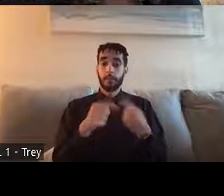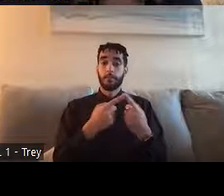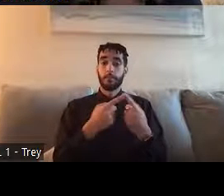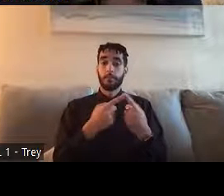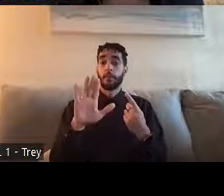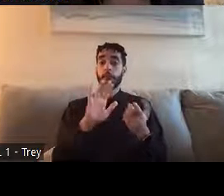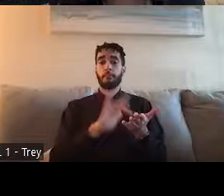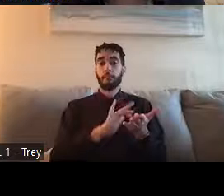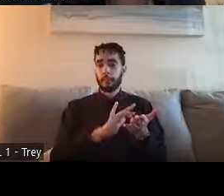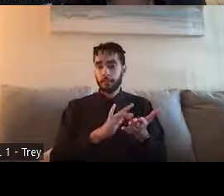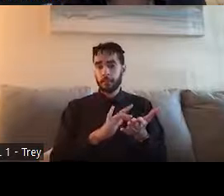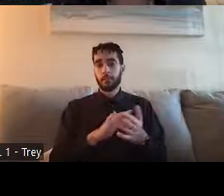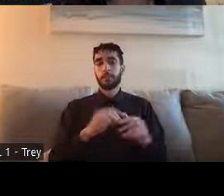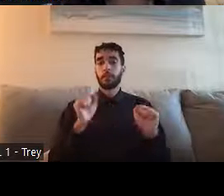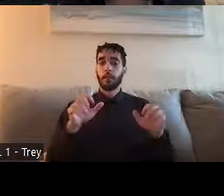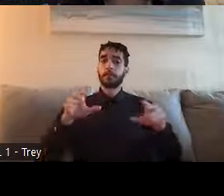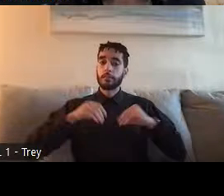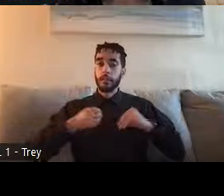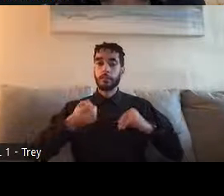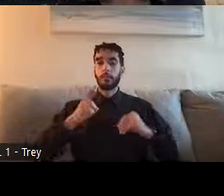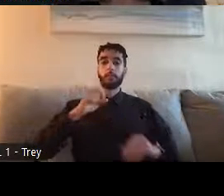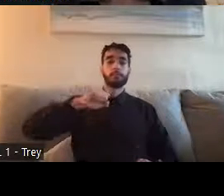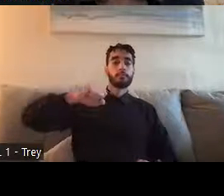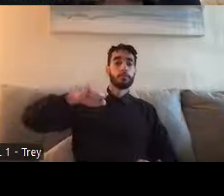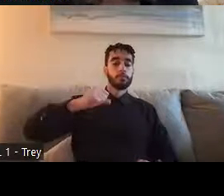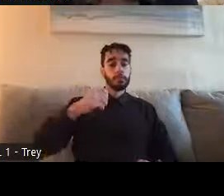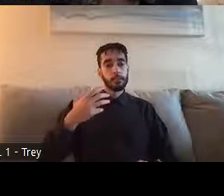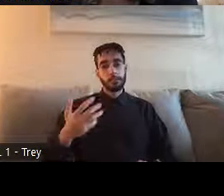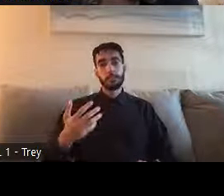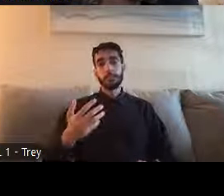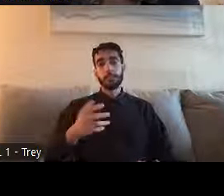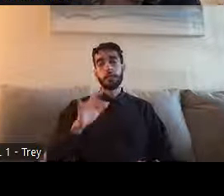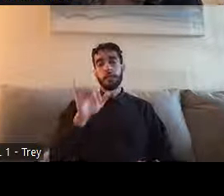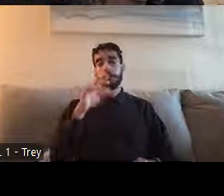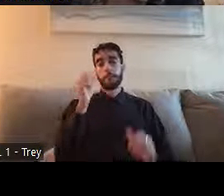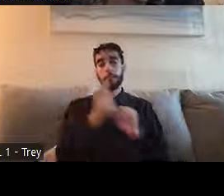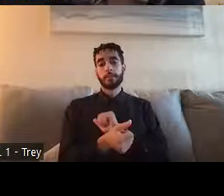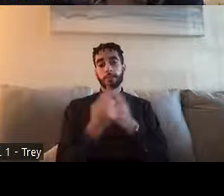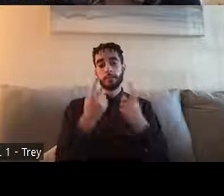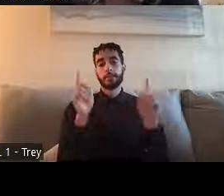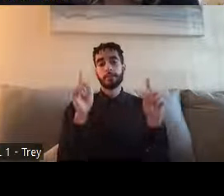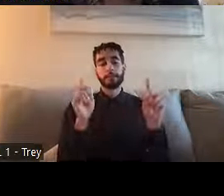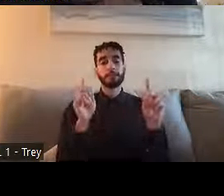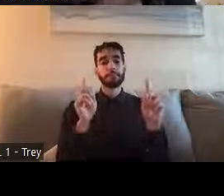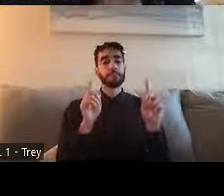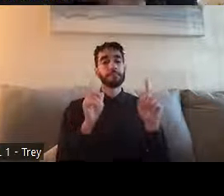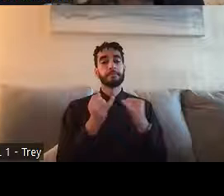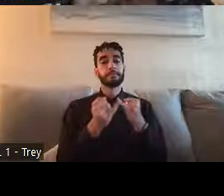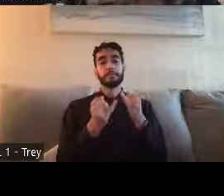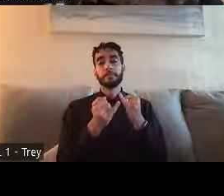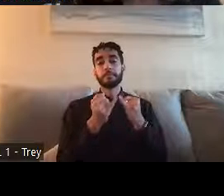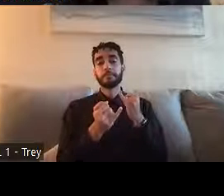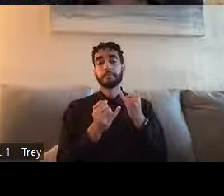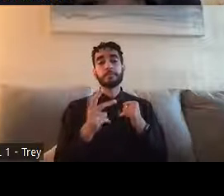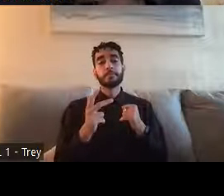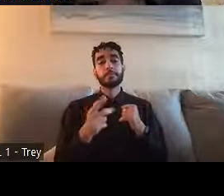in order to consent or refuse those drugs. This one did also pass as well. And then finally, at least I think